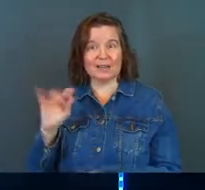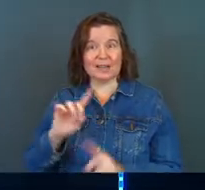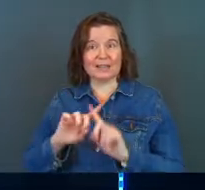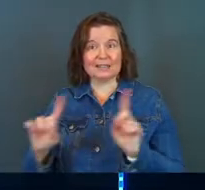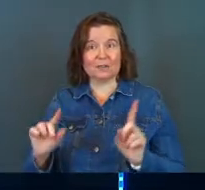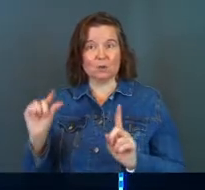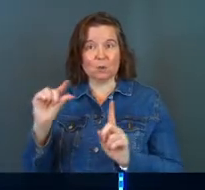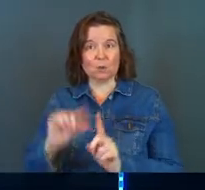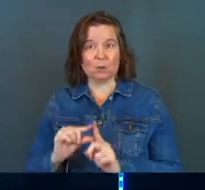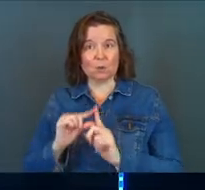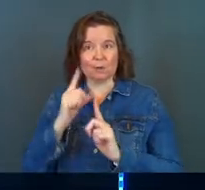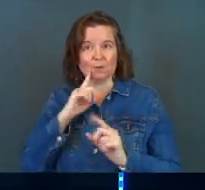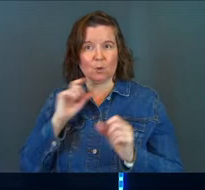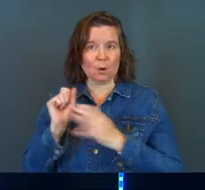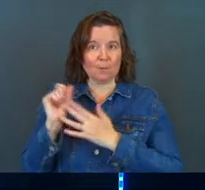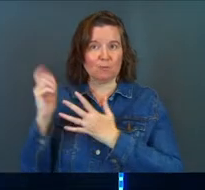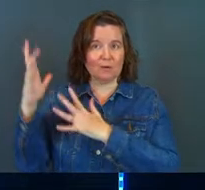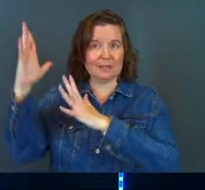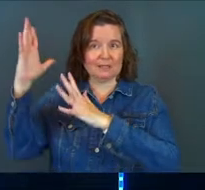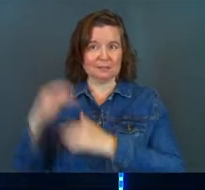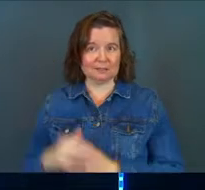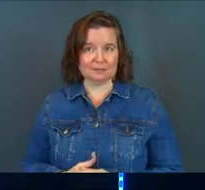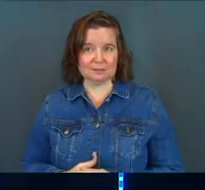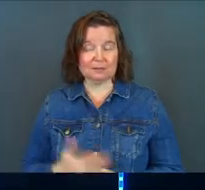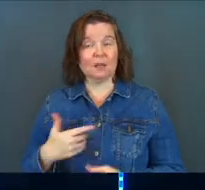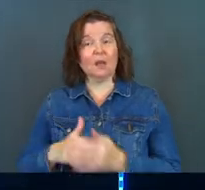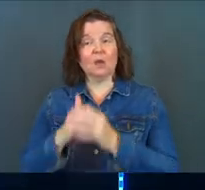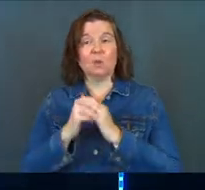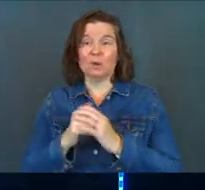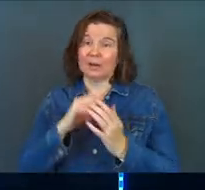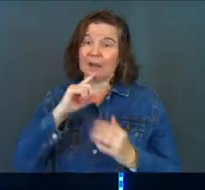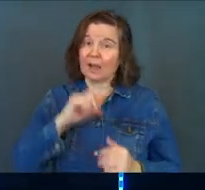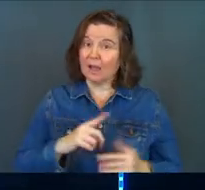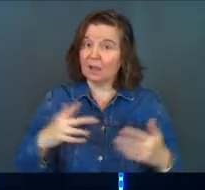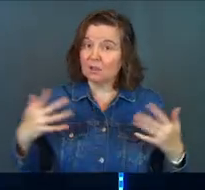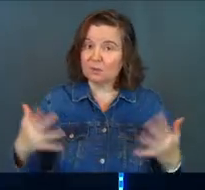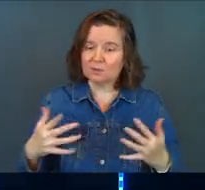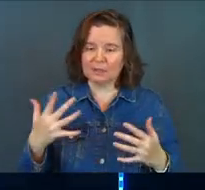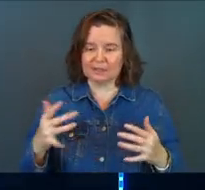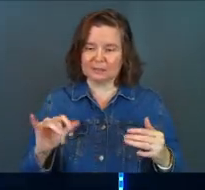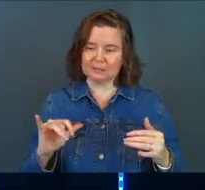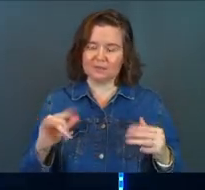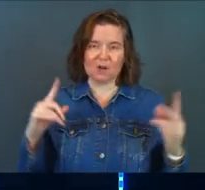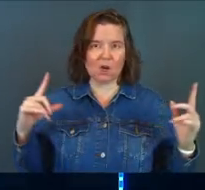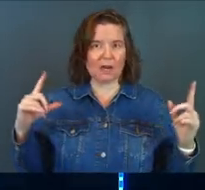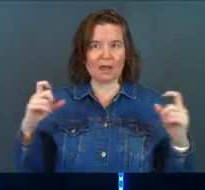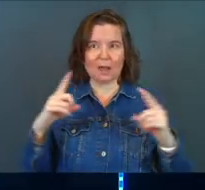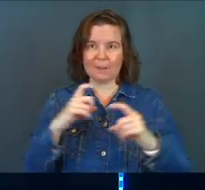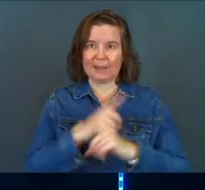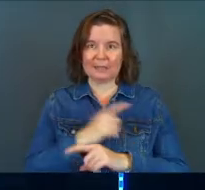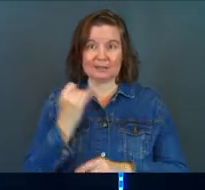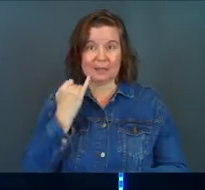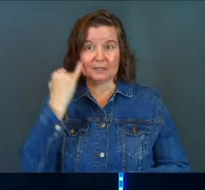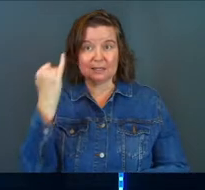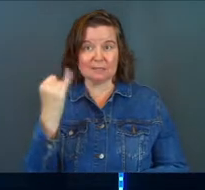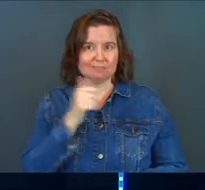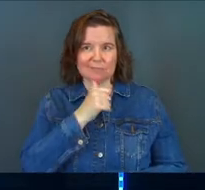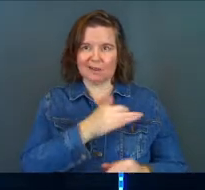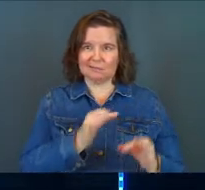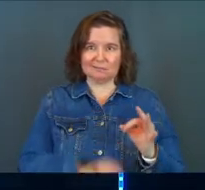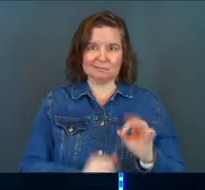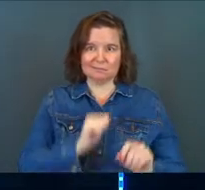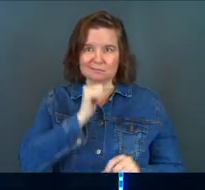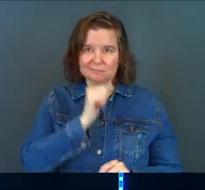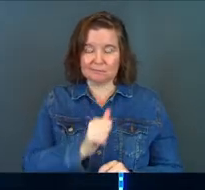words for praise. And worship is actually this very kind of complex idea.